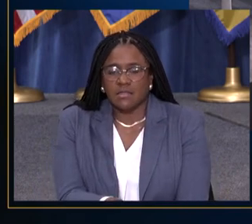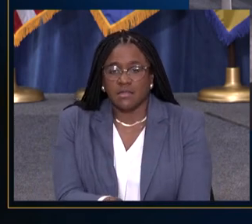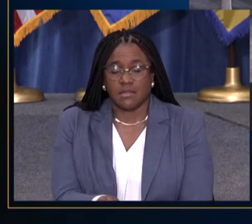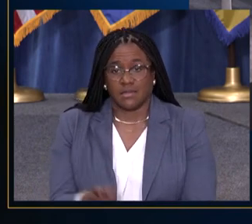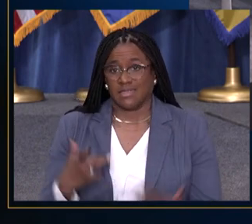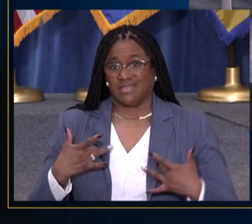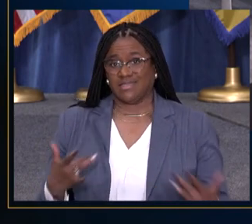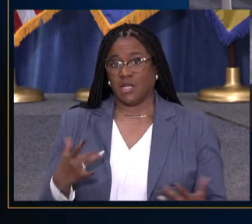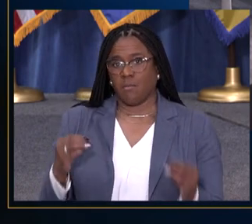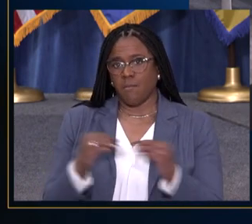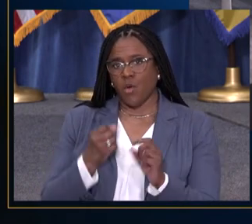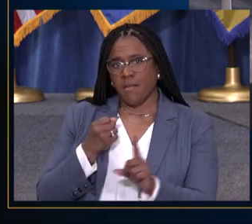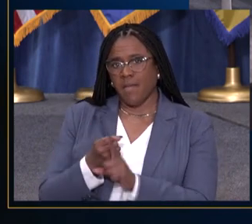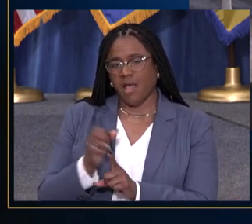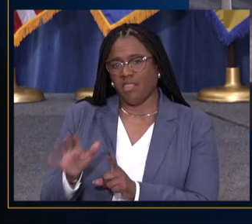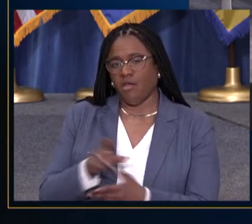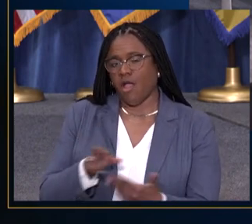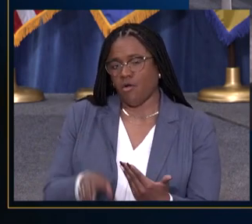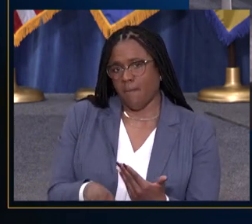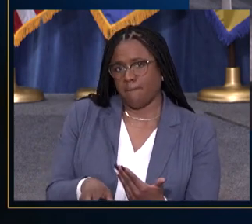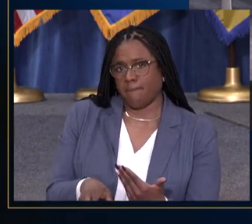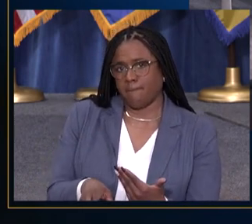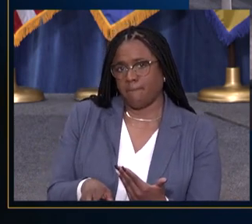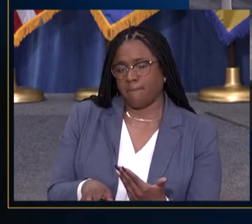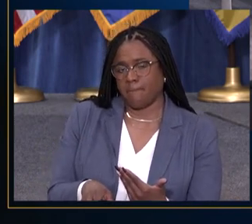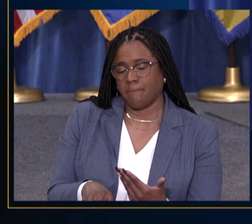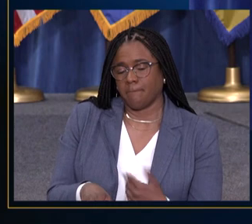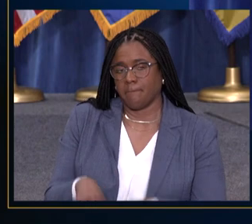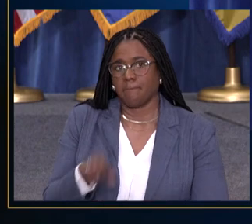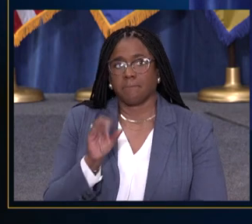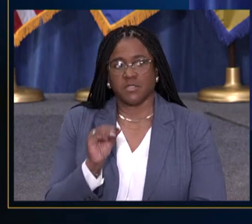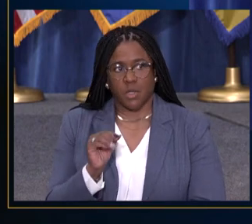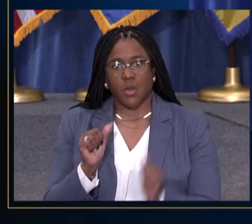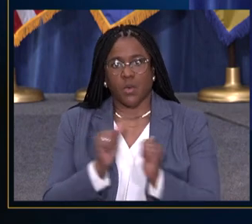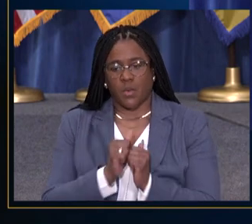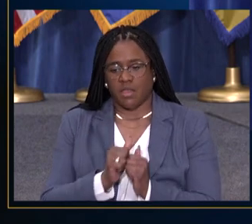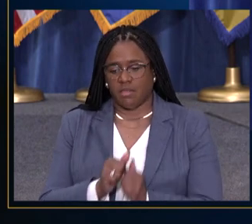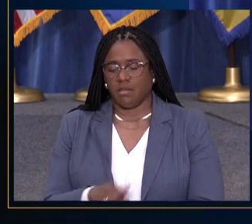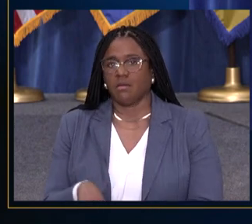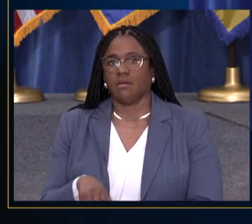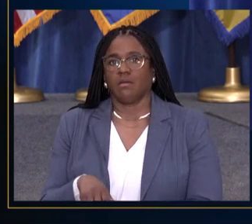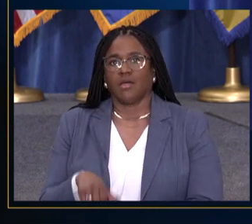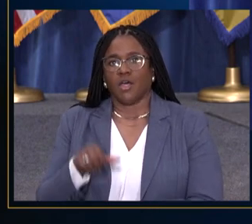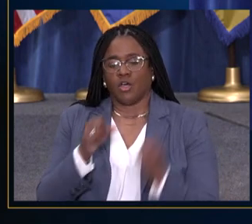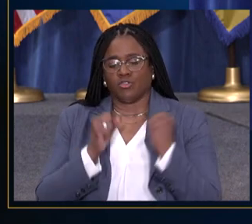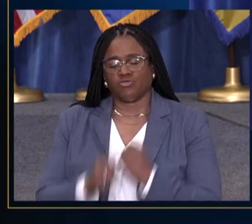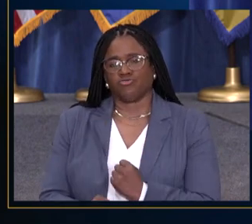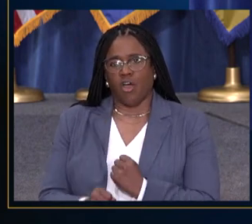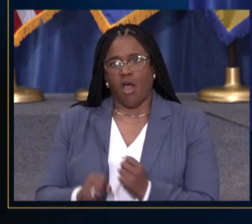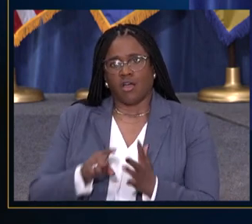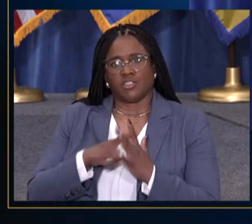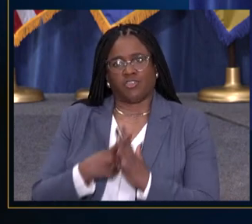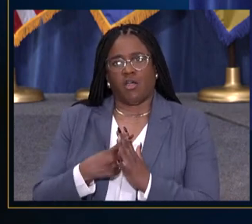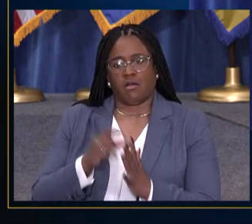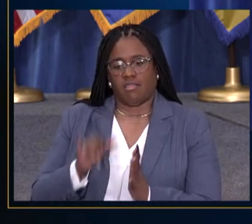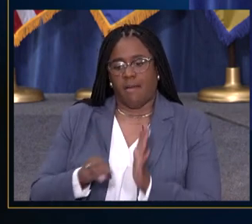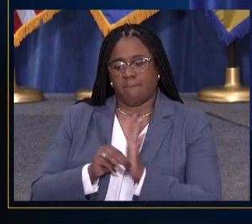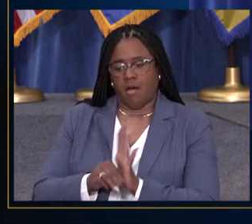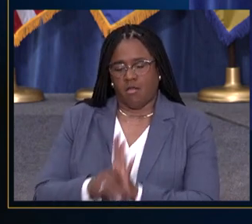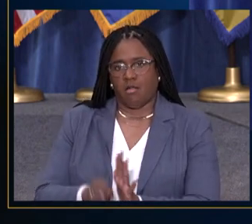even greater impact on their outcomes. And so with the learnings from the Strong Start model and the direction